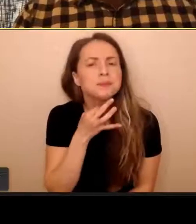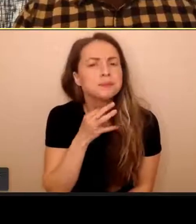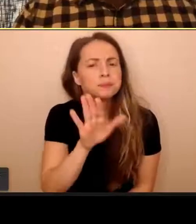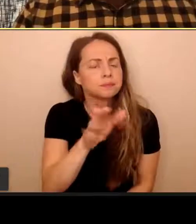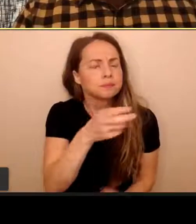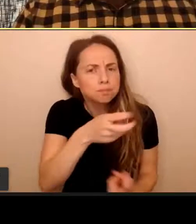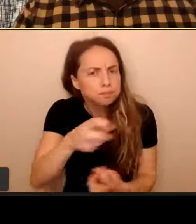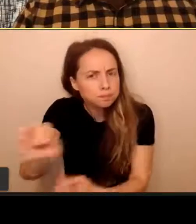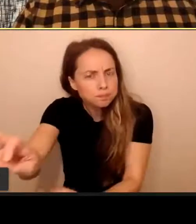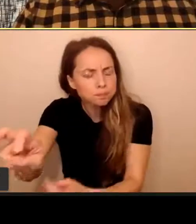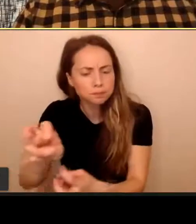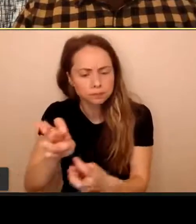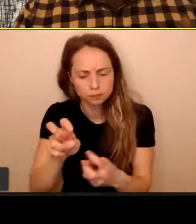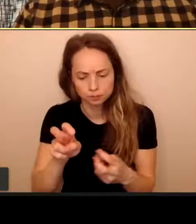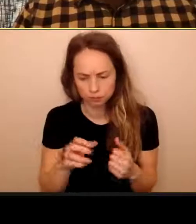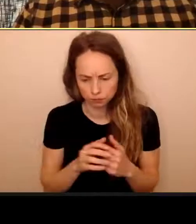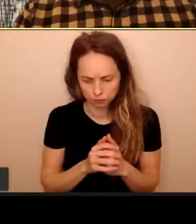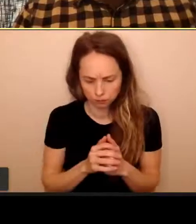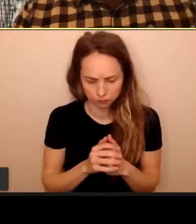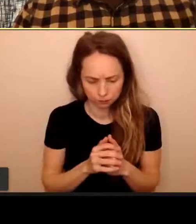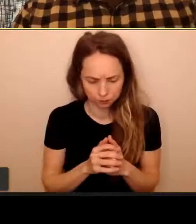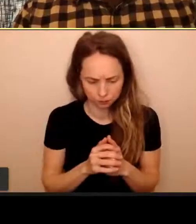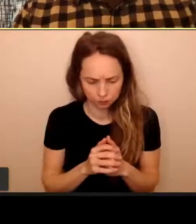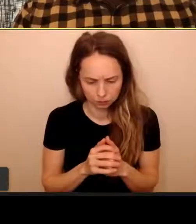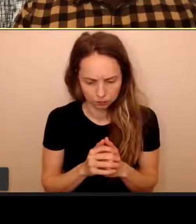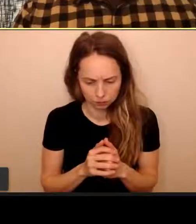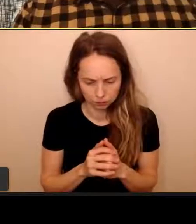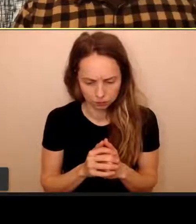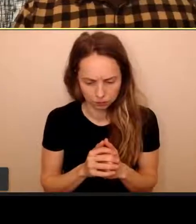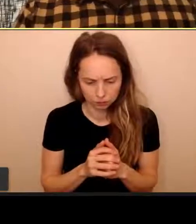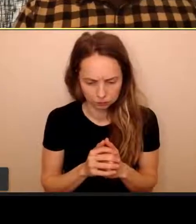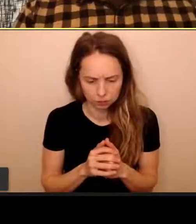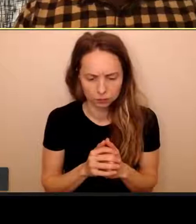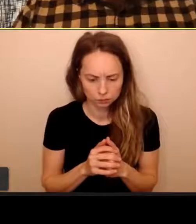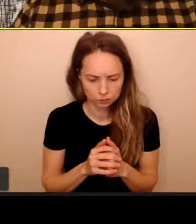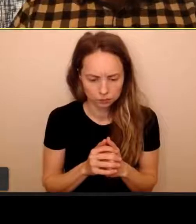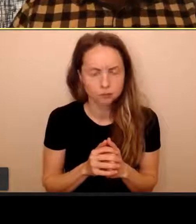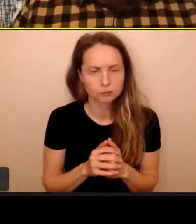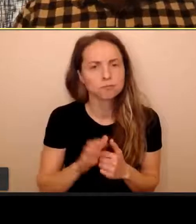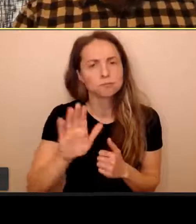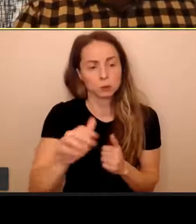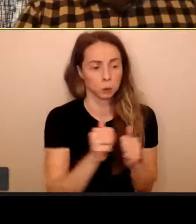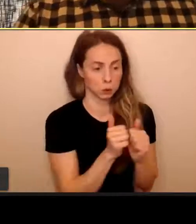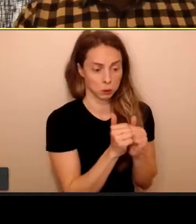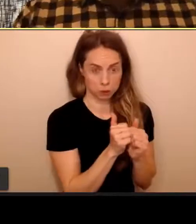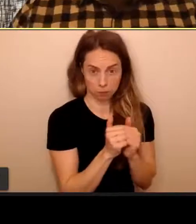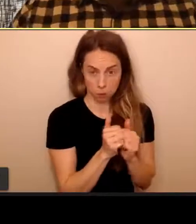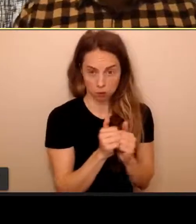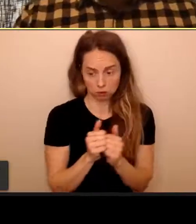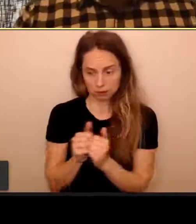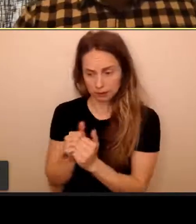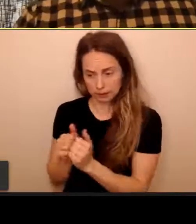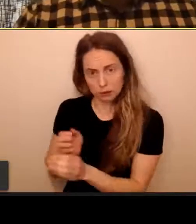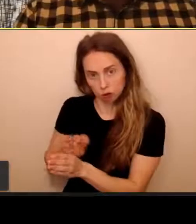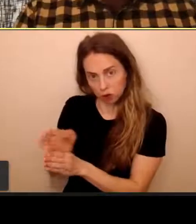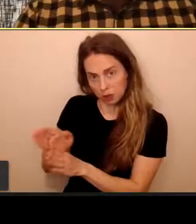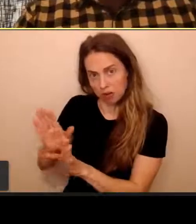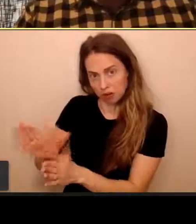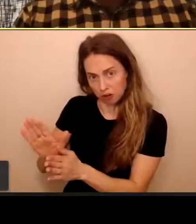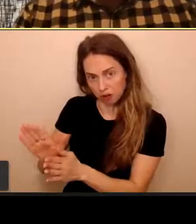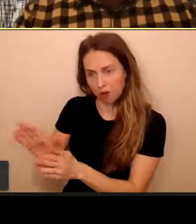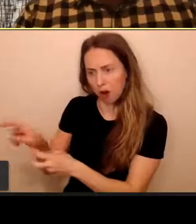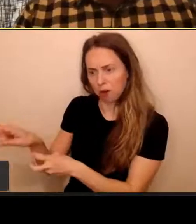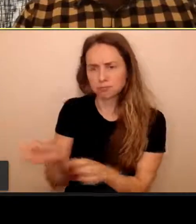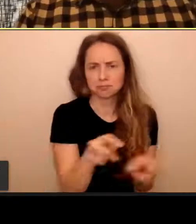with going from your sports career and transitioning into